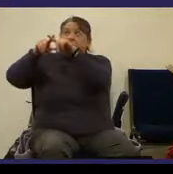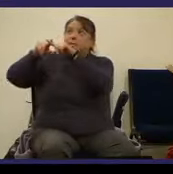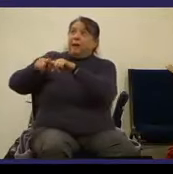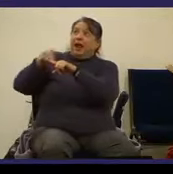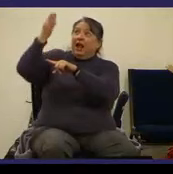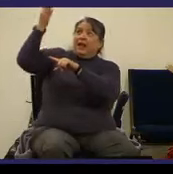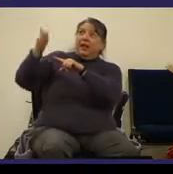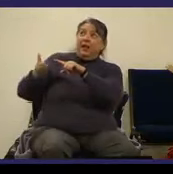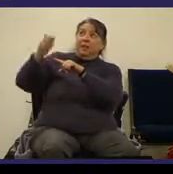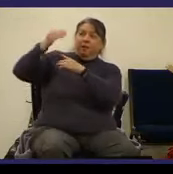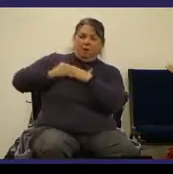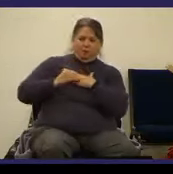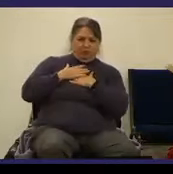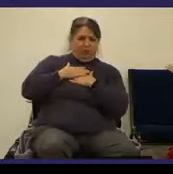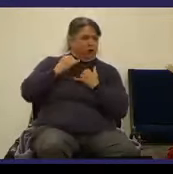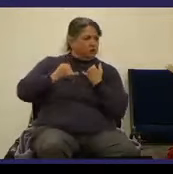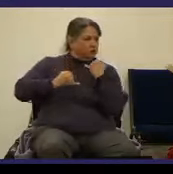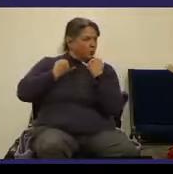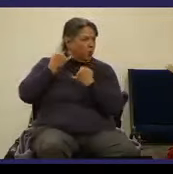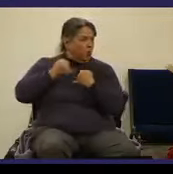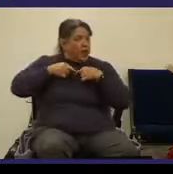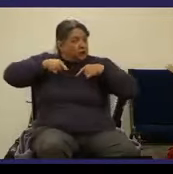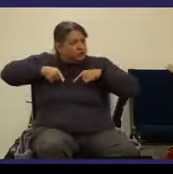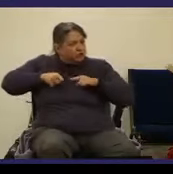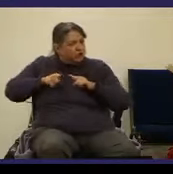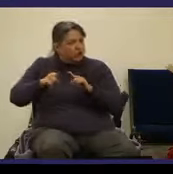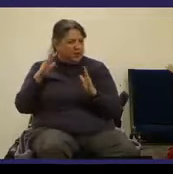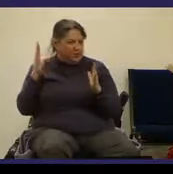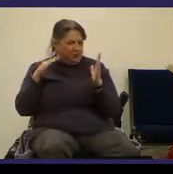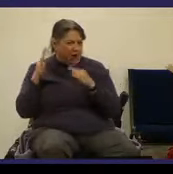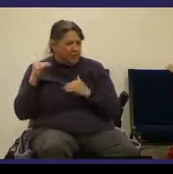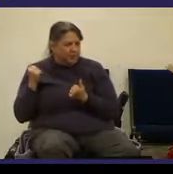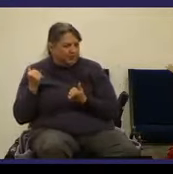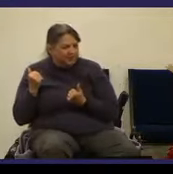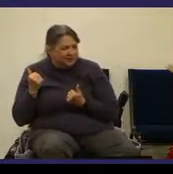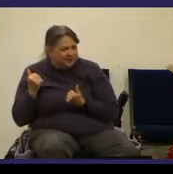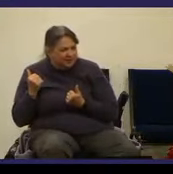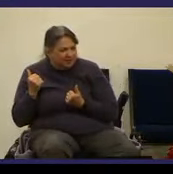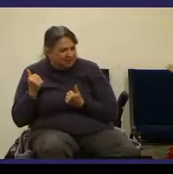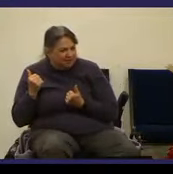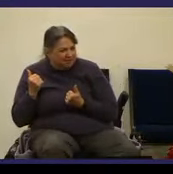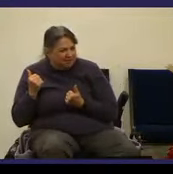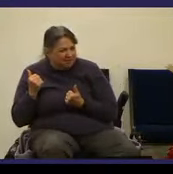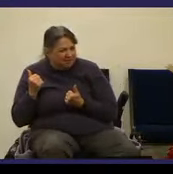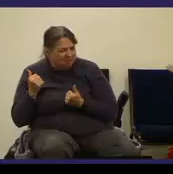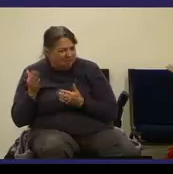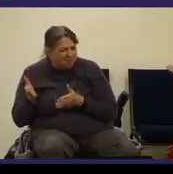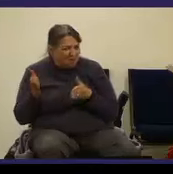an assurance that he is with us and that he will deliver us from present